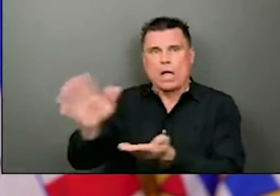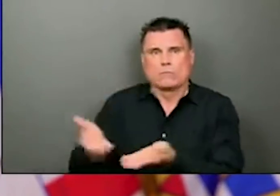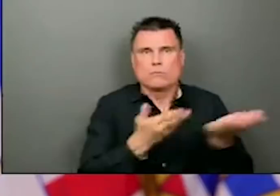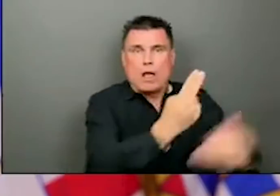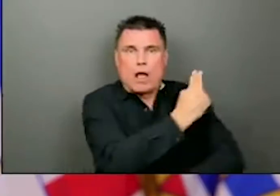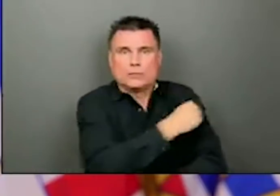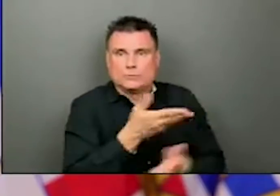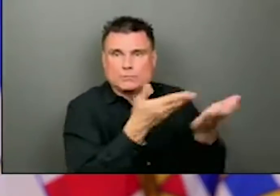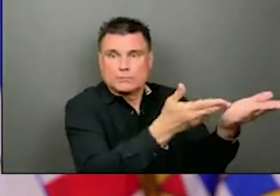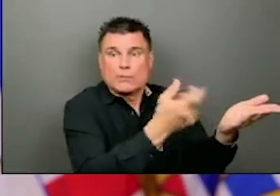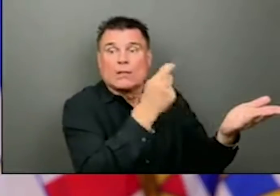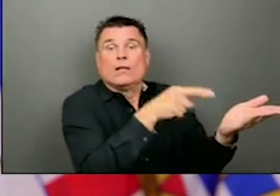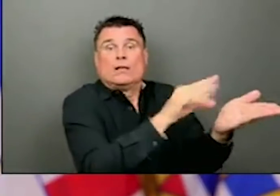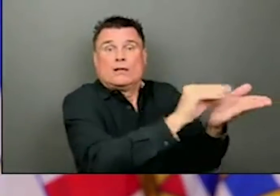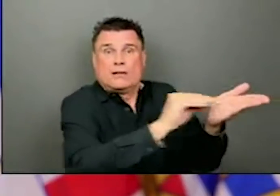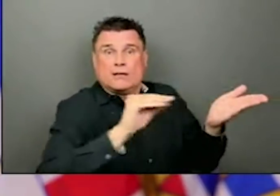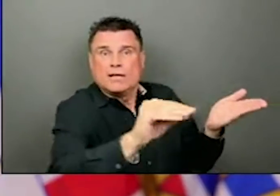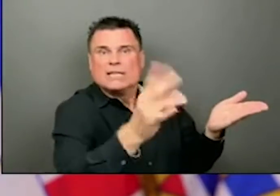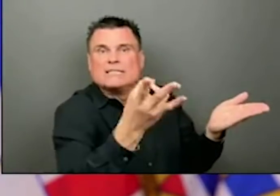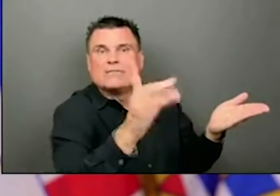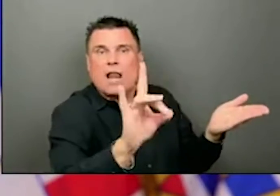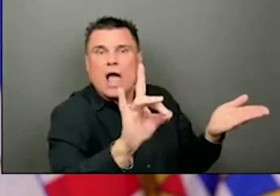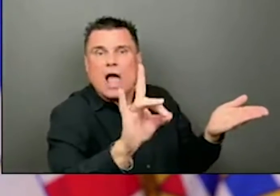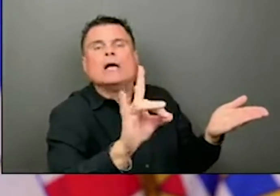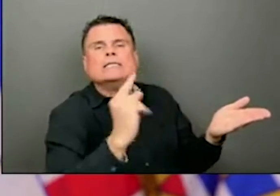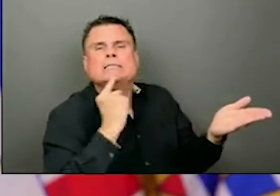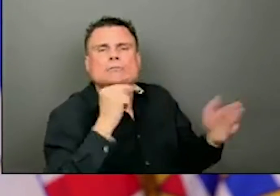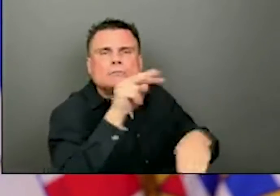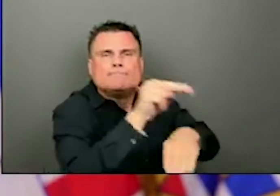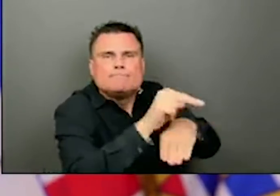139,562 people have recovered from their acute infection.